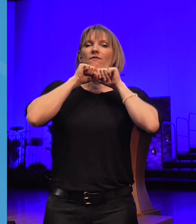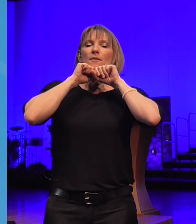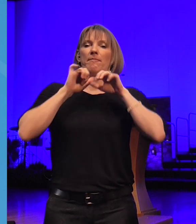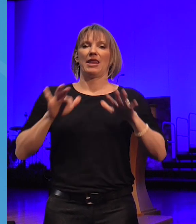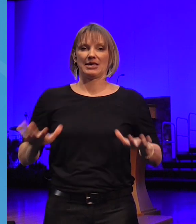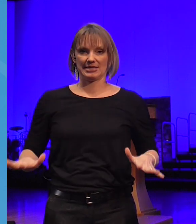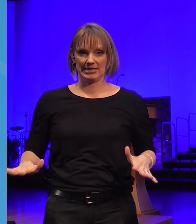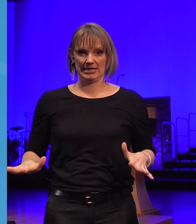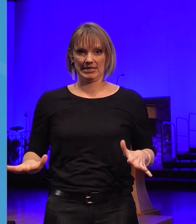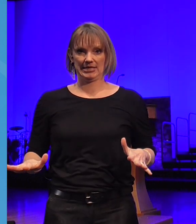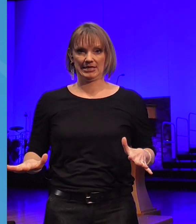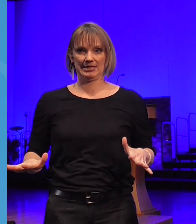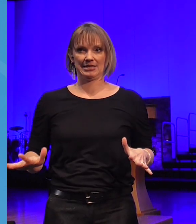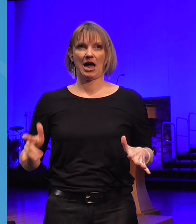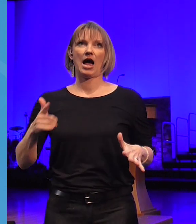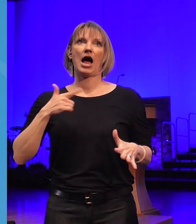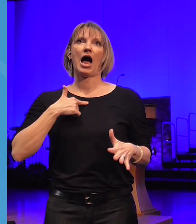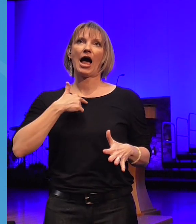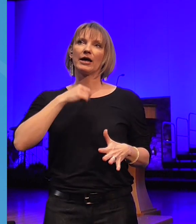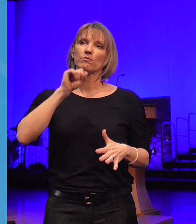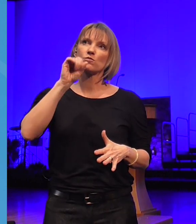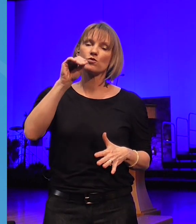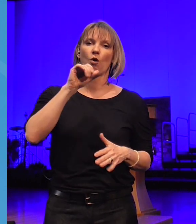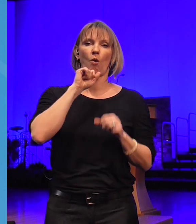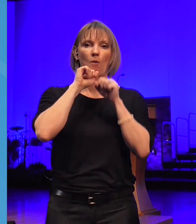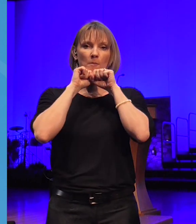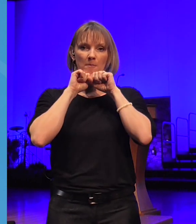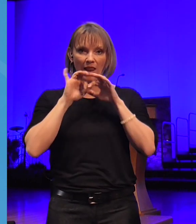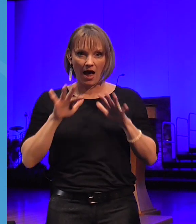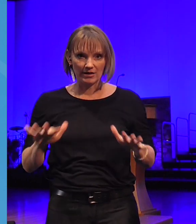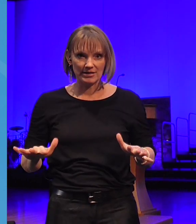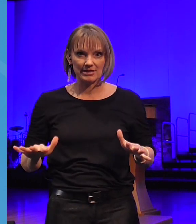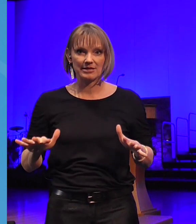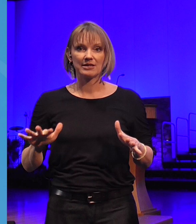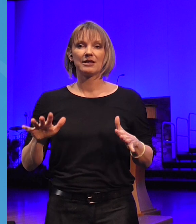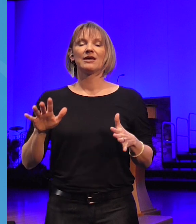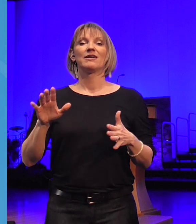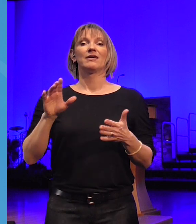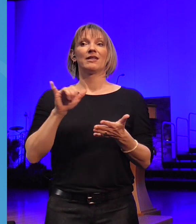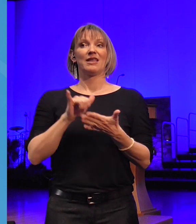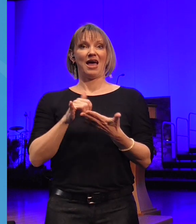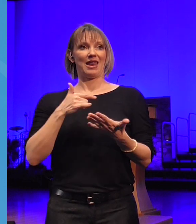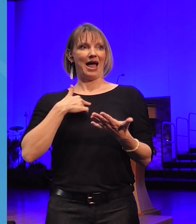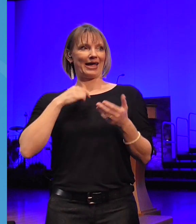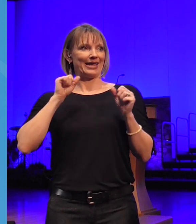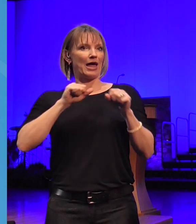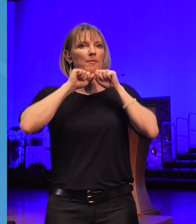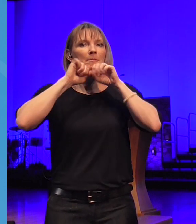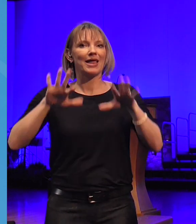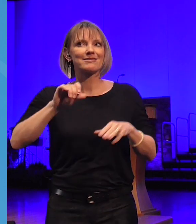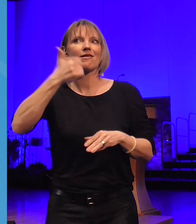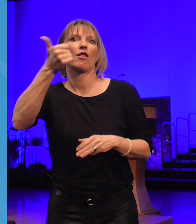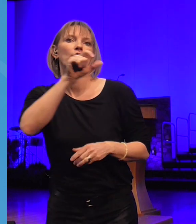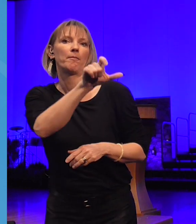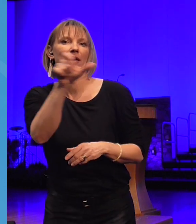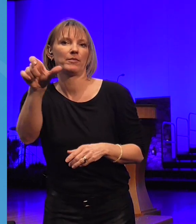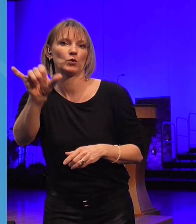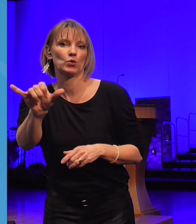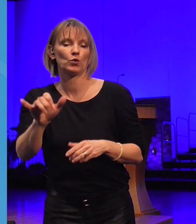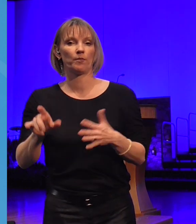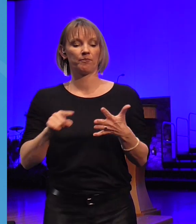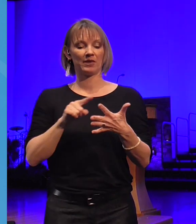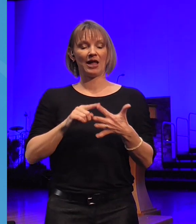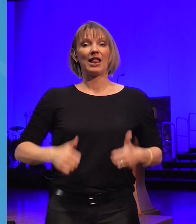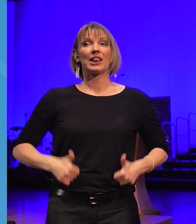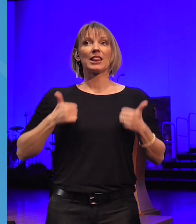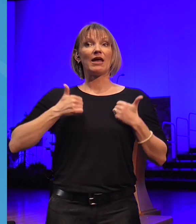blessing. I am so blessed. And in that, the blessing is I get to be a blessing to others. Life not